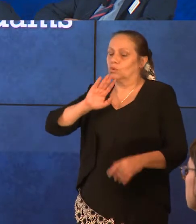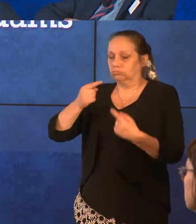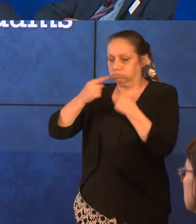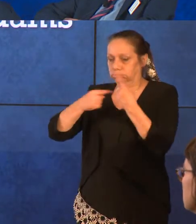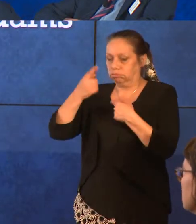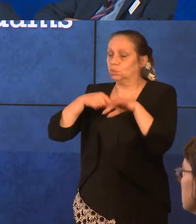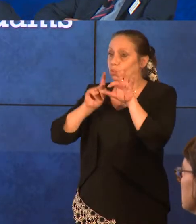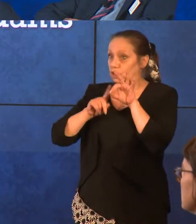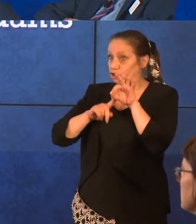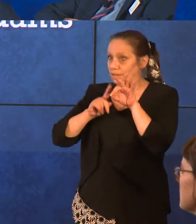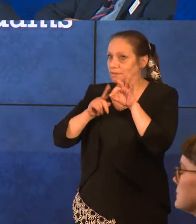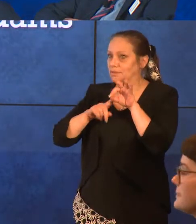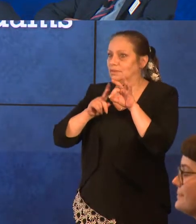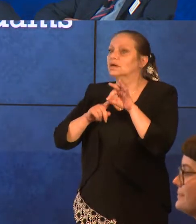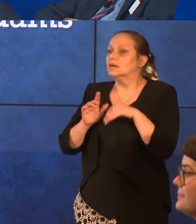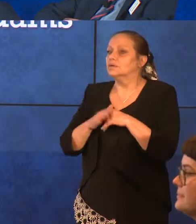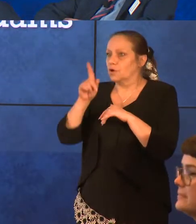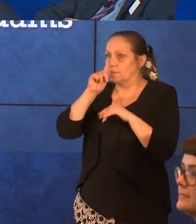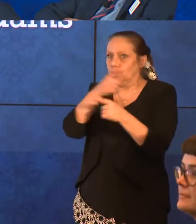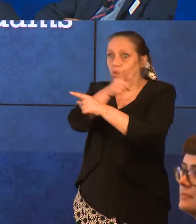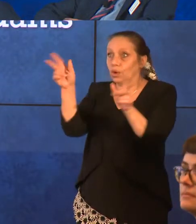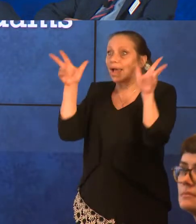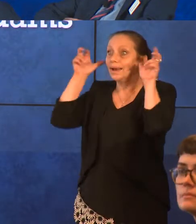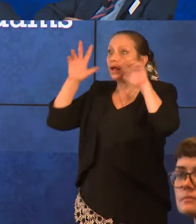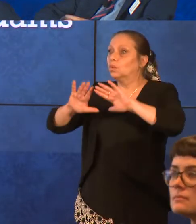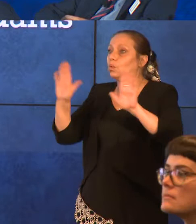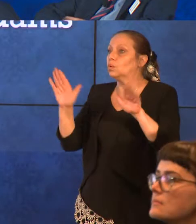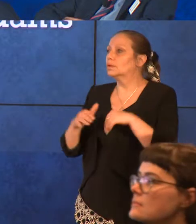your question so that it can be recorded. Okay, over there.